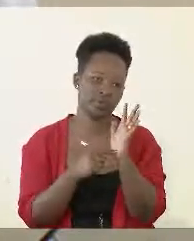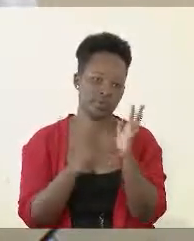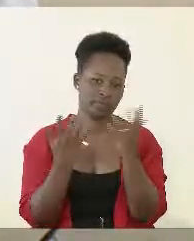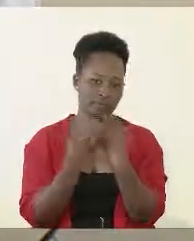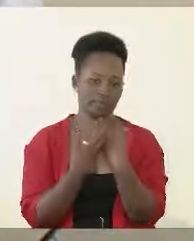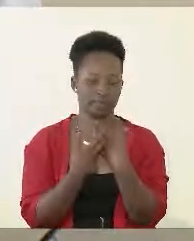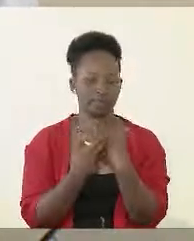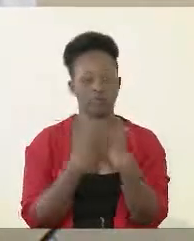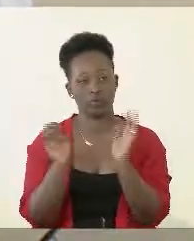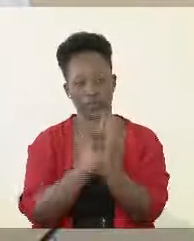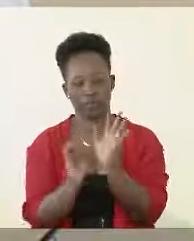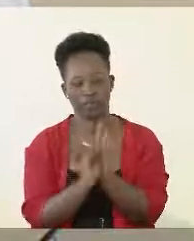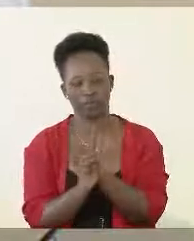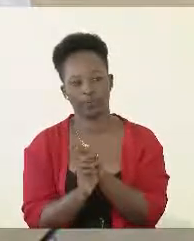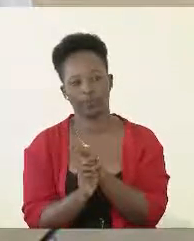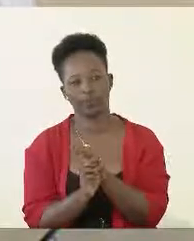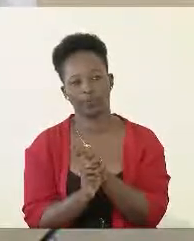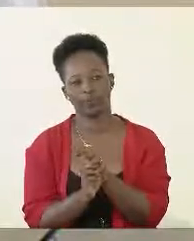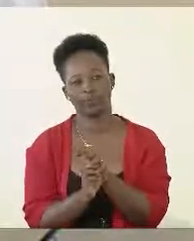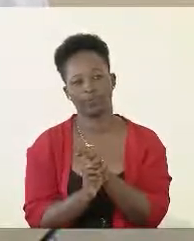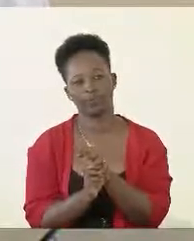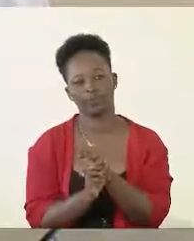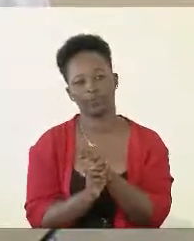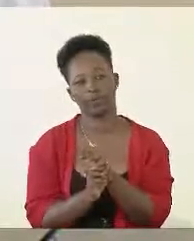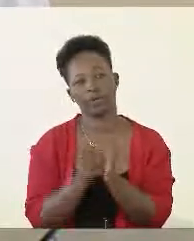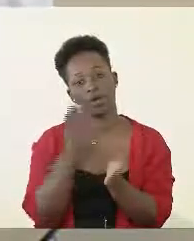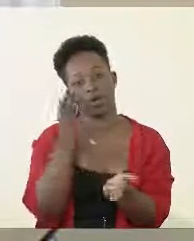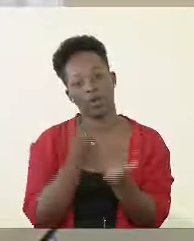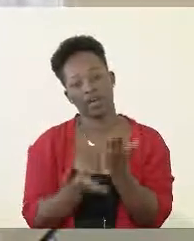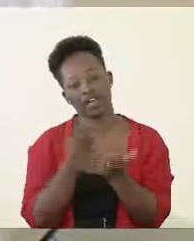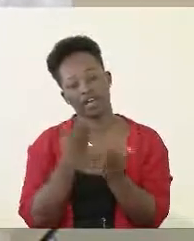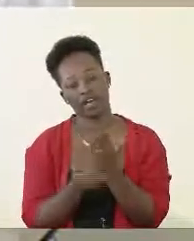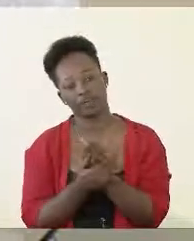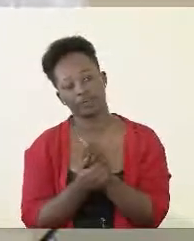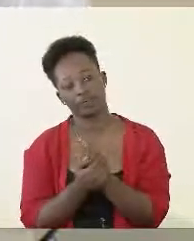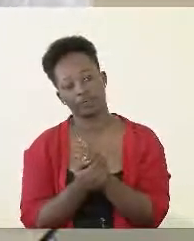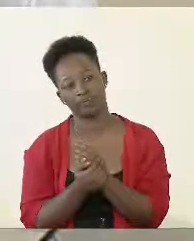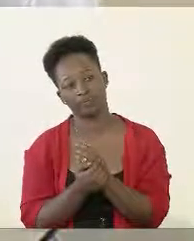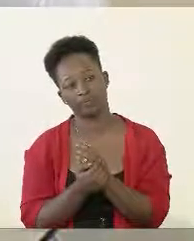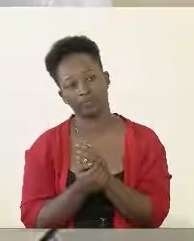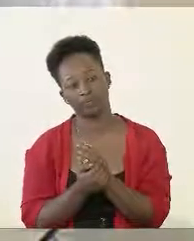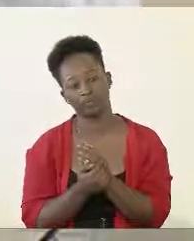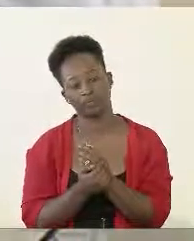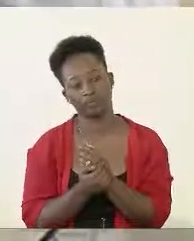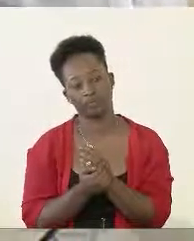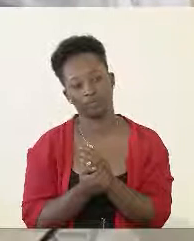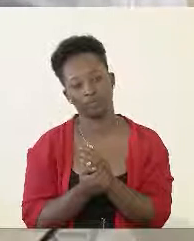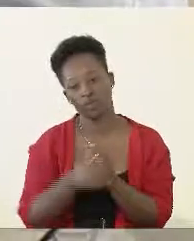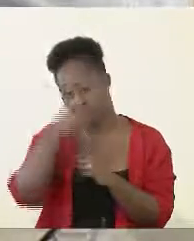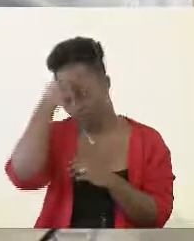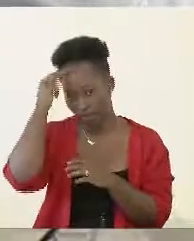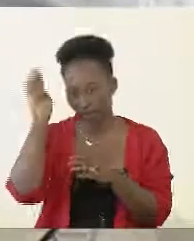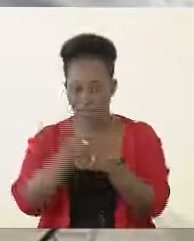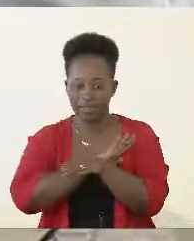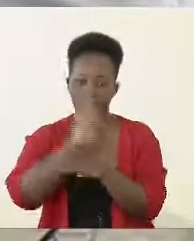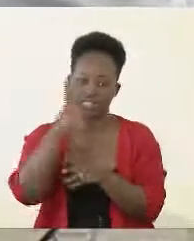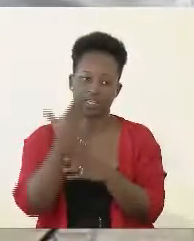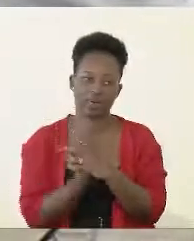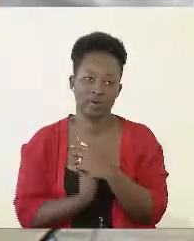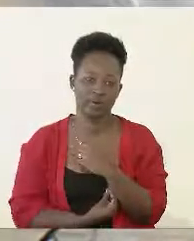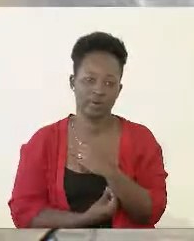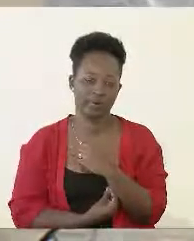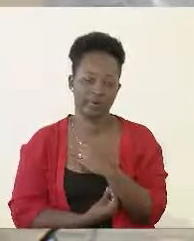are features of a declining business that I expect you to give here. Features of a declining business. That's how you analyze the